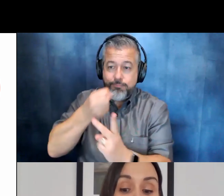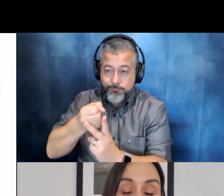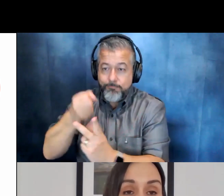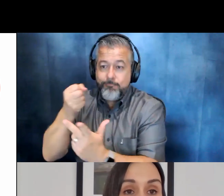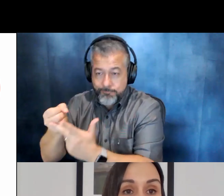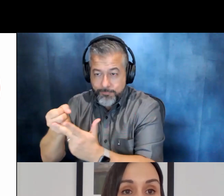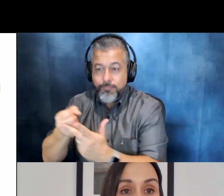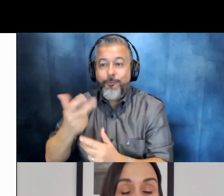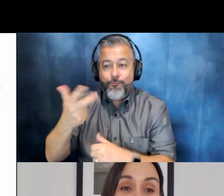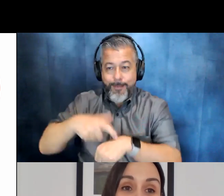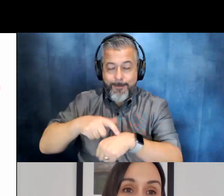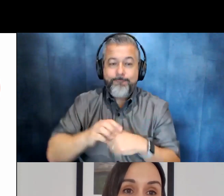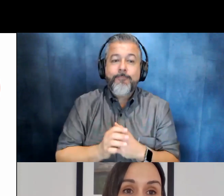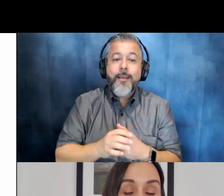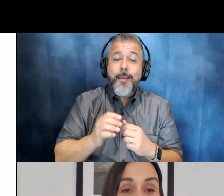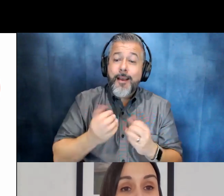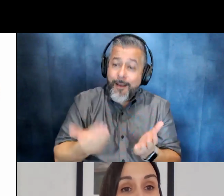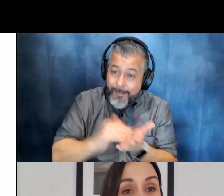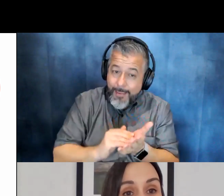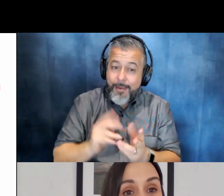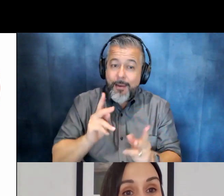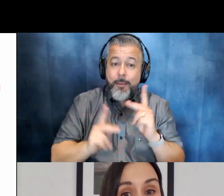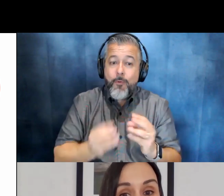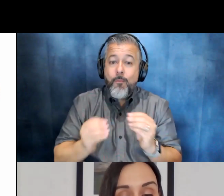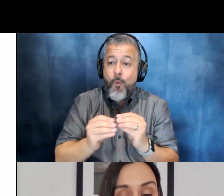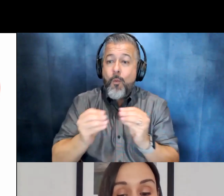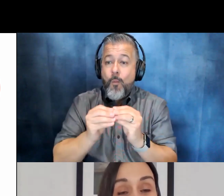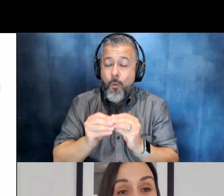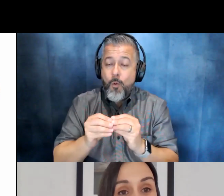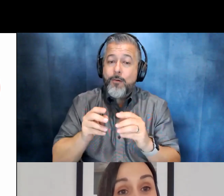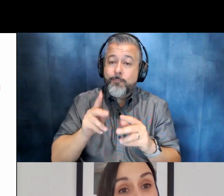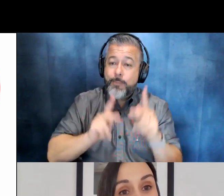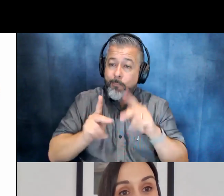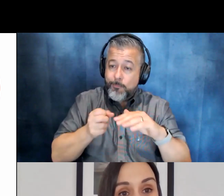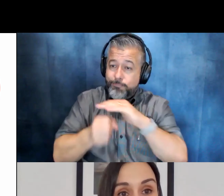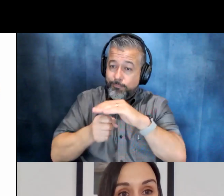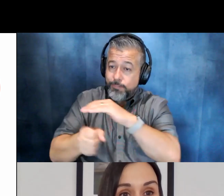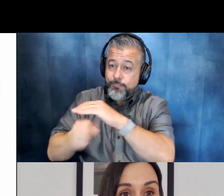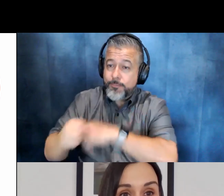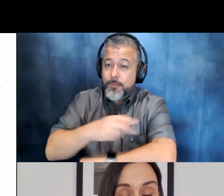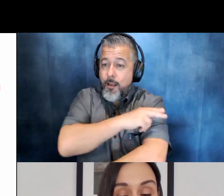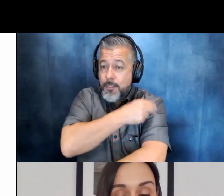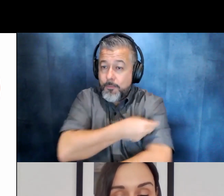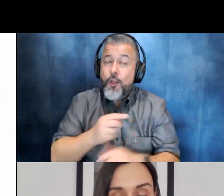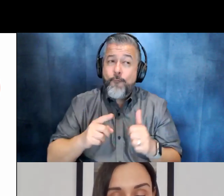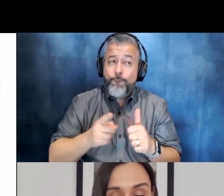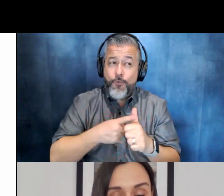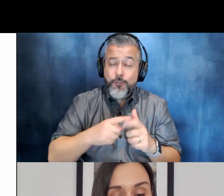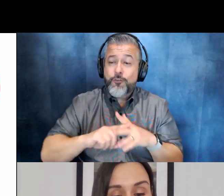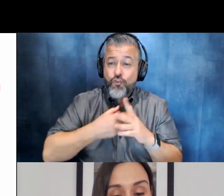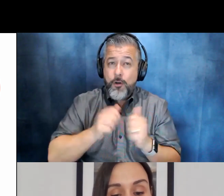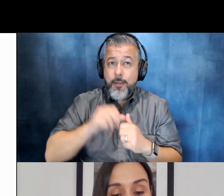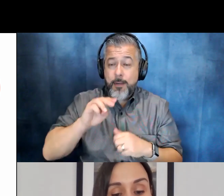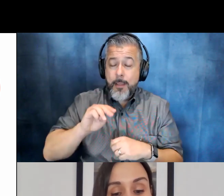up hospitals. It was just focused in the Midwest and South, but now we'll see a little bit later, it's all over the